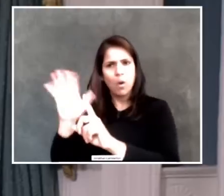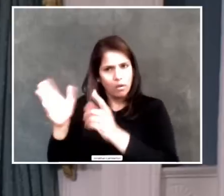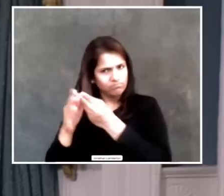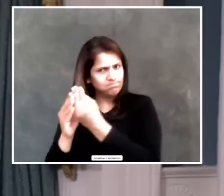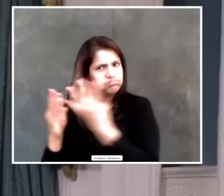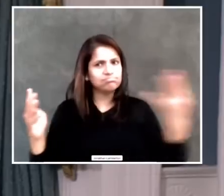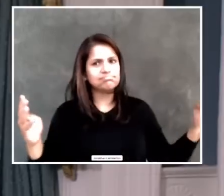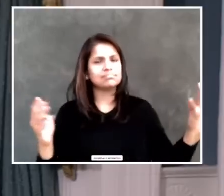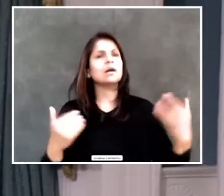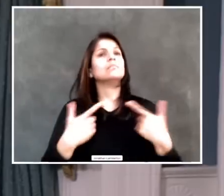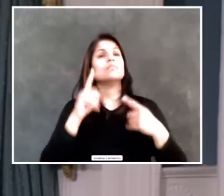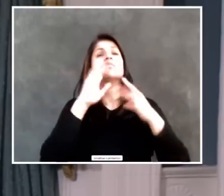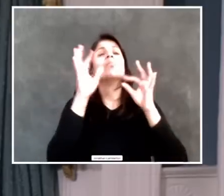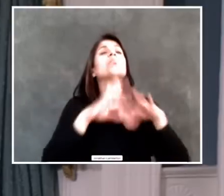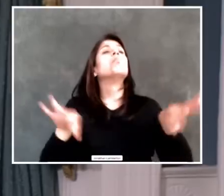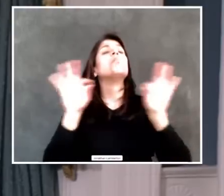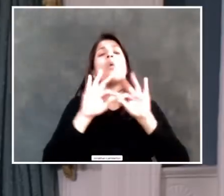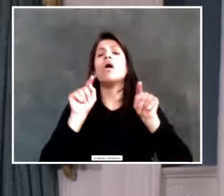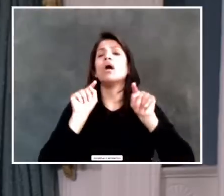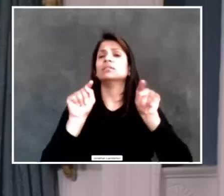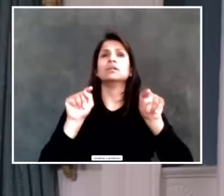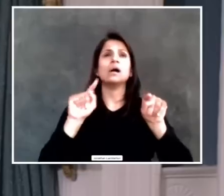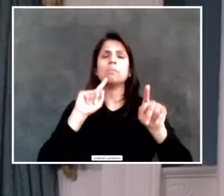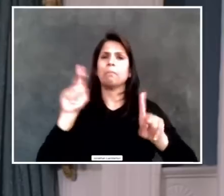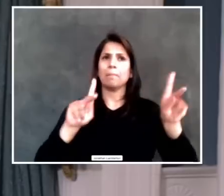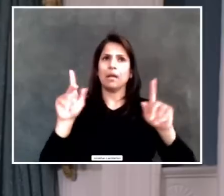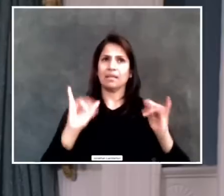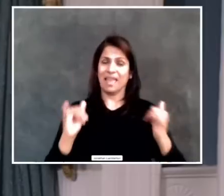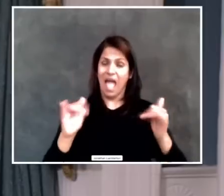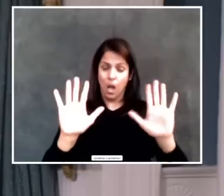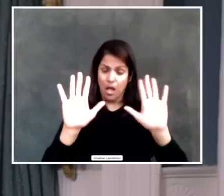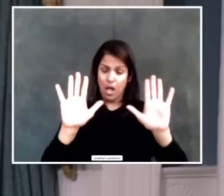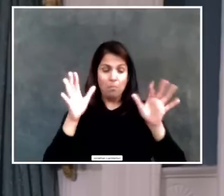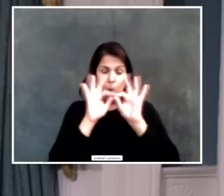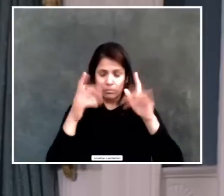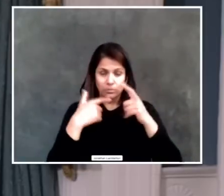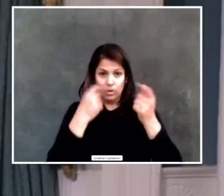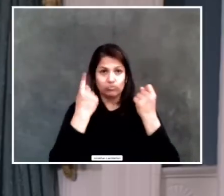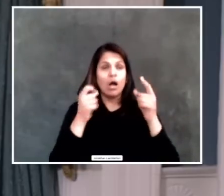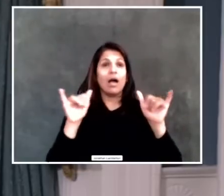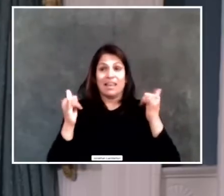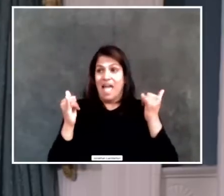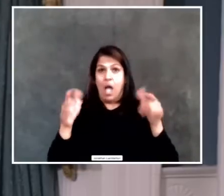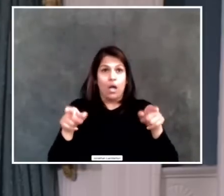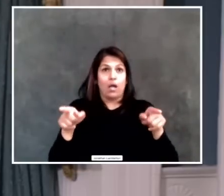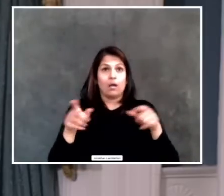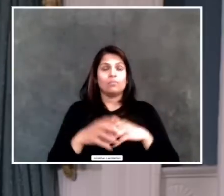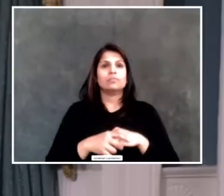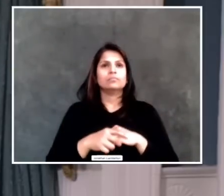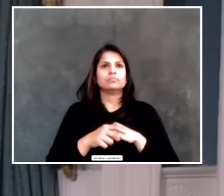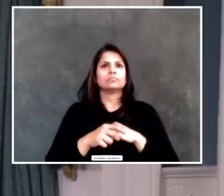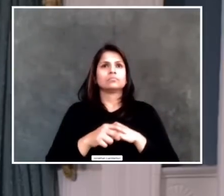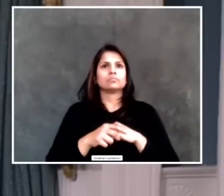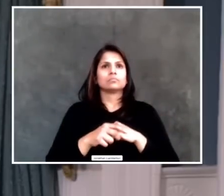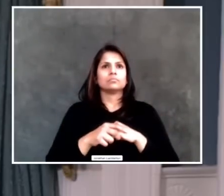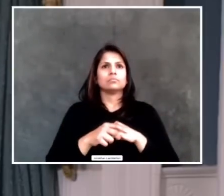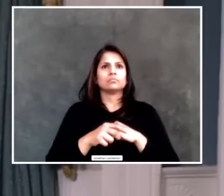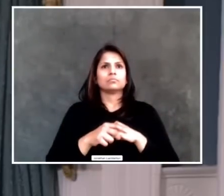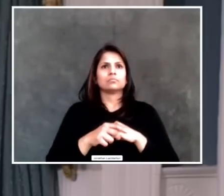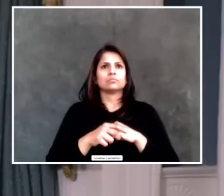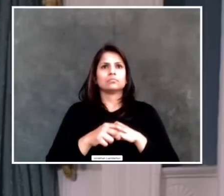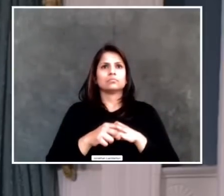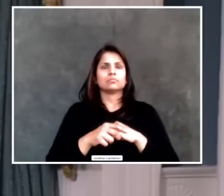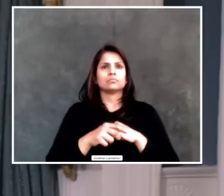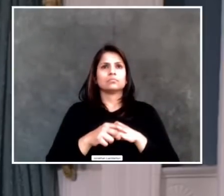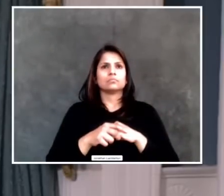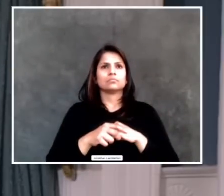a major storm, we can't use all of those tools the way we want to, but we need to plan for that.